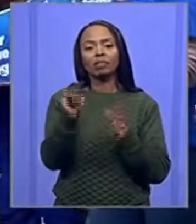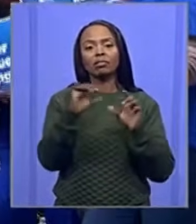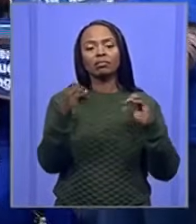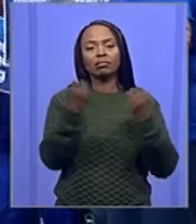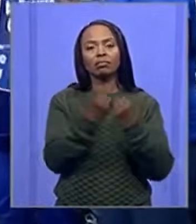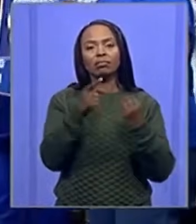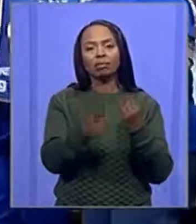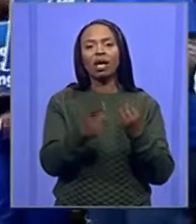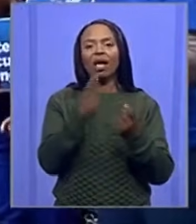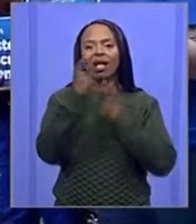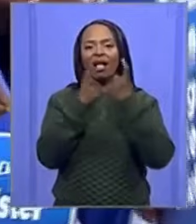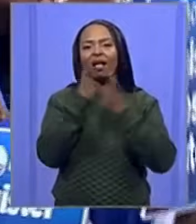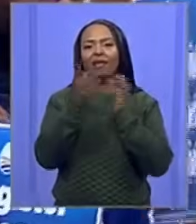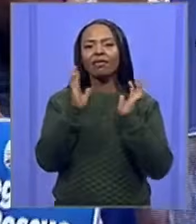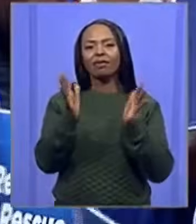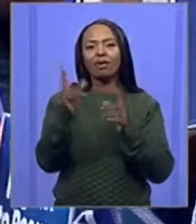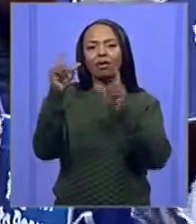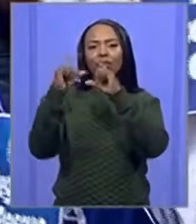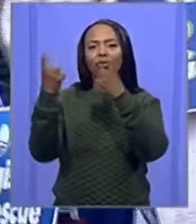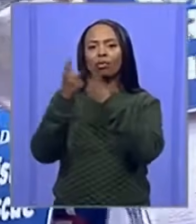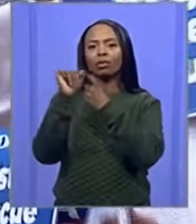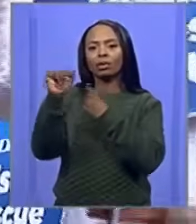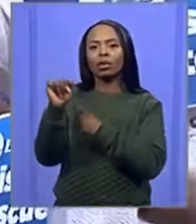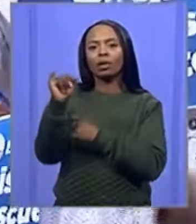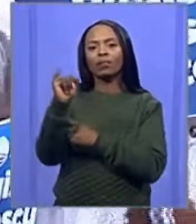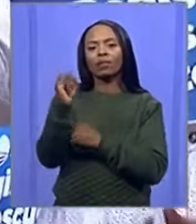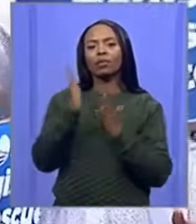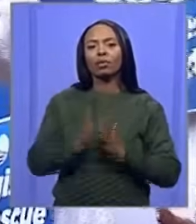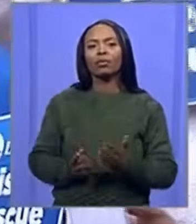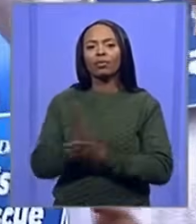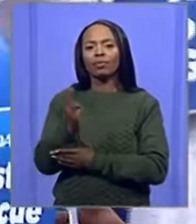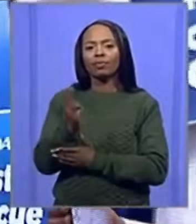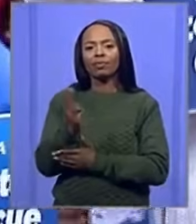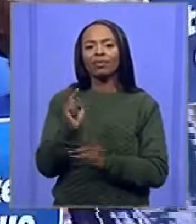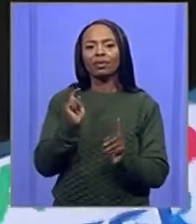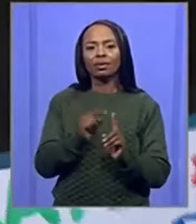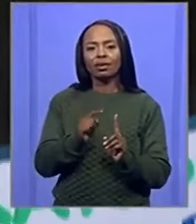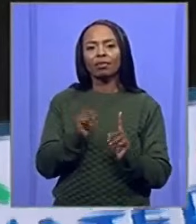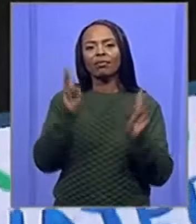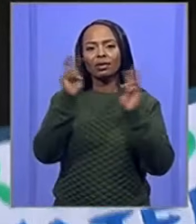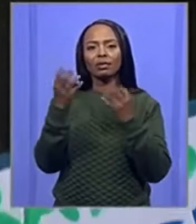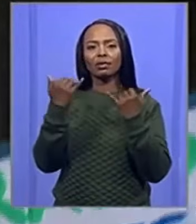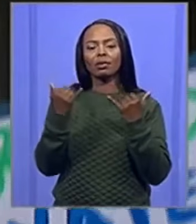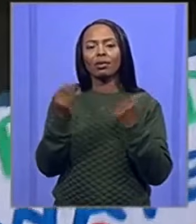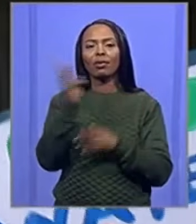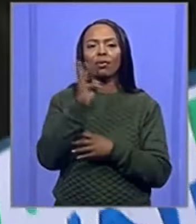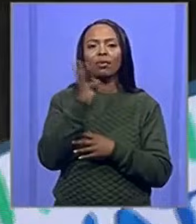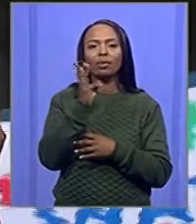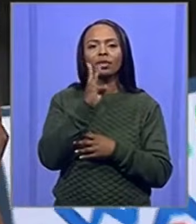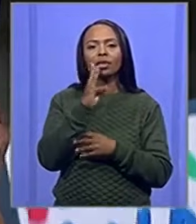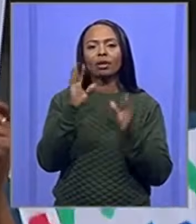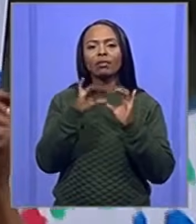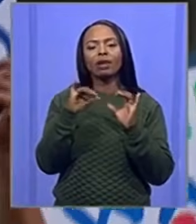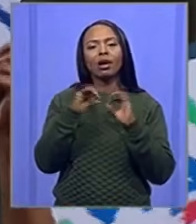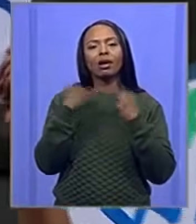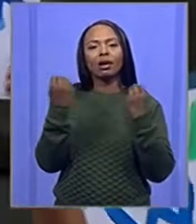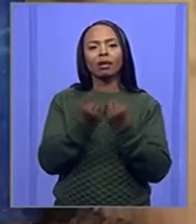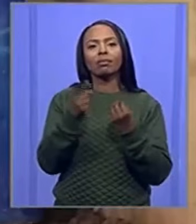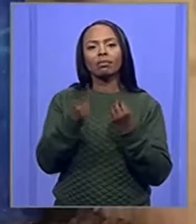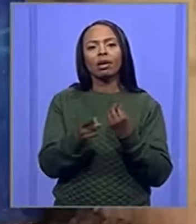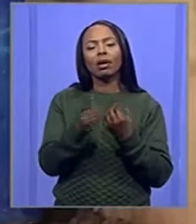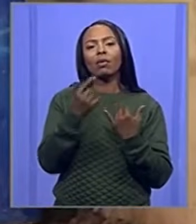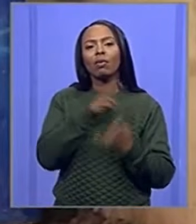tsenya ngongorego kwa Khomišeneng ya Ditshwanelo tsa Botho kgatlhanong le setheo sa tlamelo ya metsi Rand Water e se